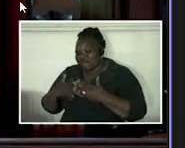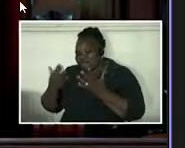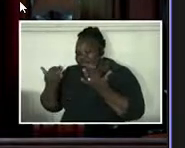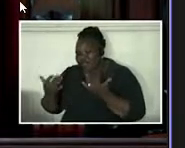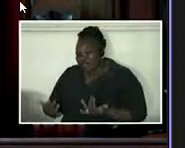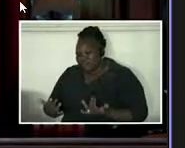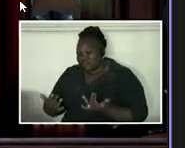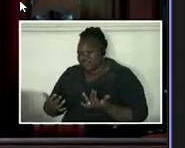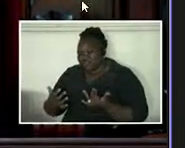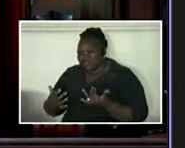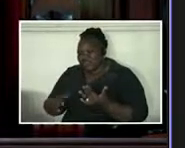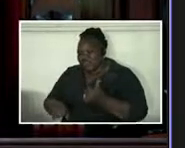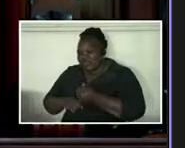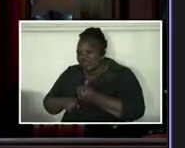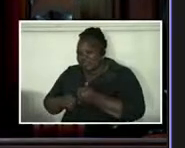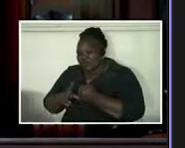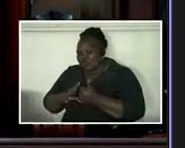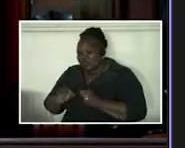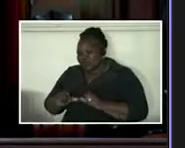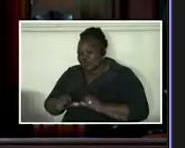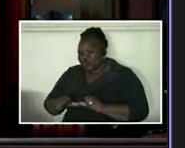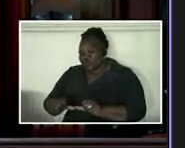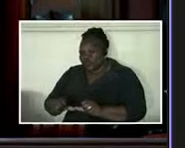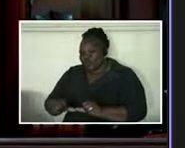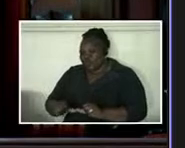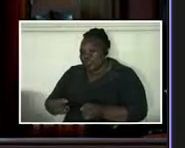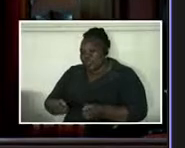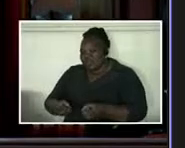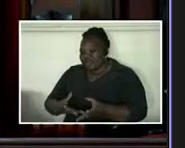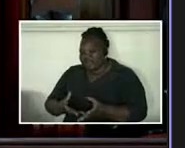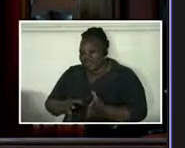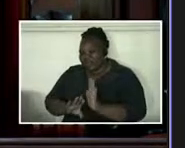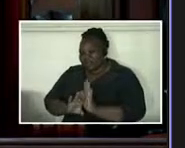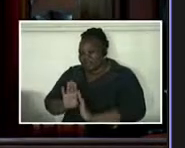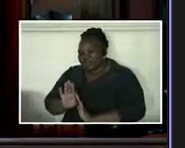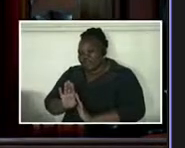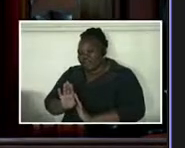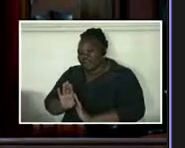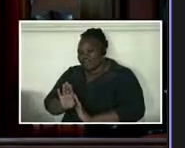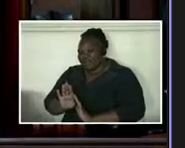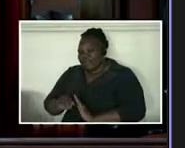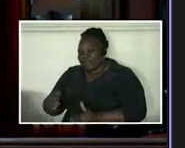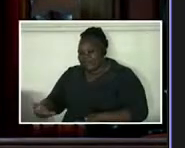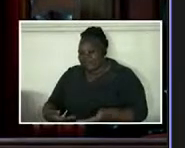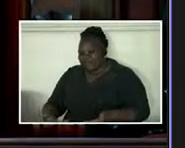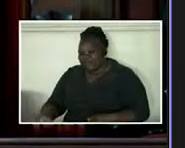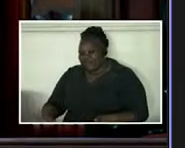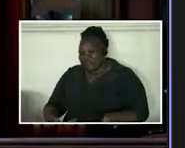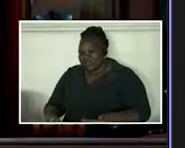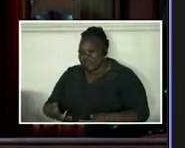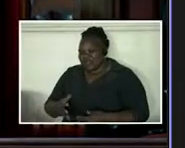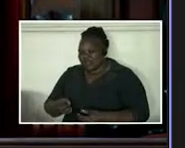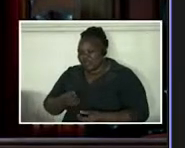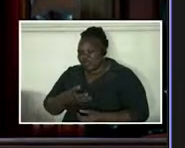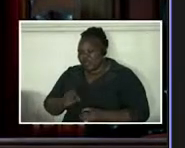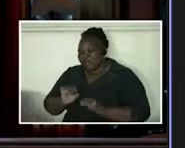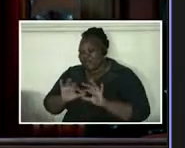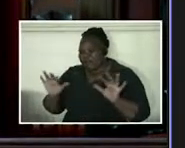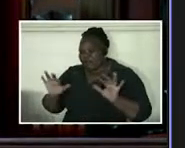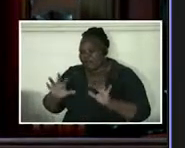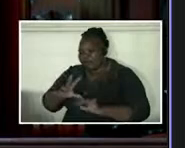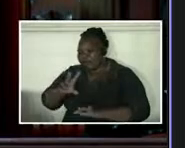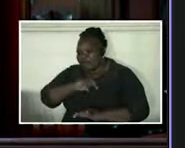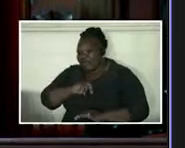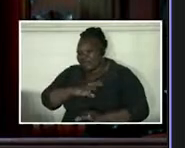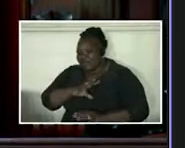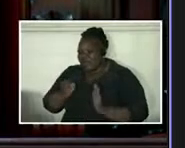department as it pledges to continue to deliver and improve on the services it offers with the people of casual nature community notes that the